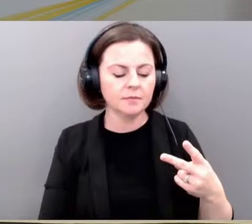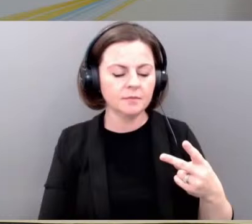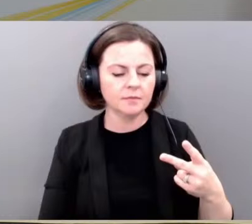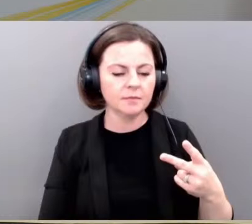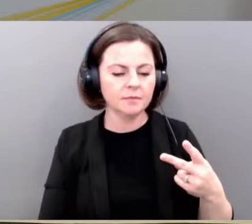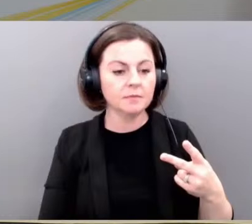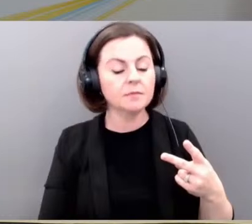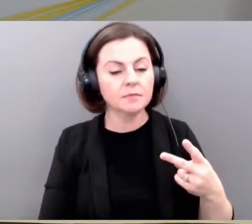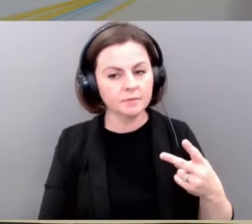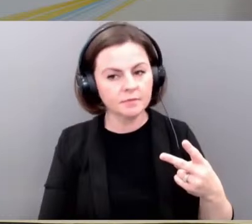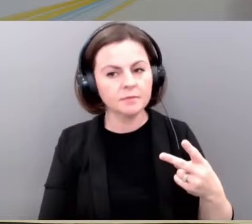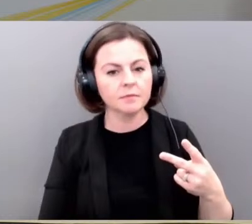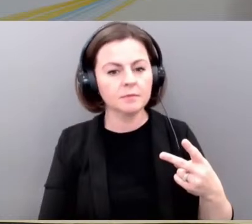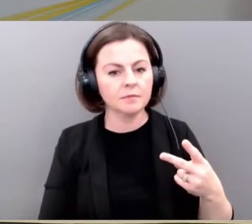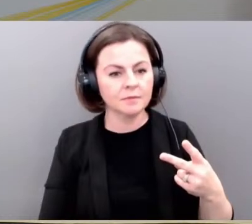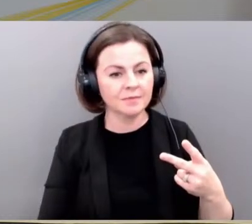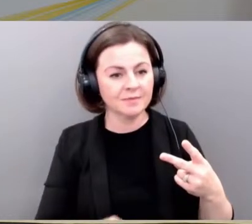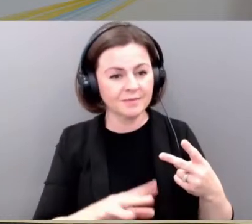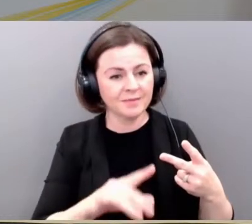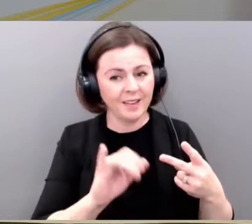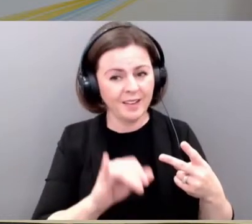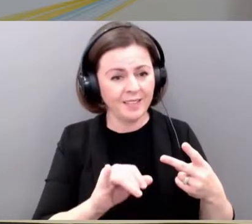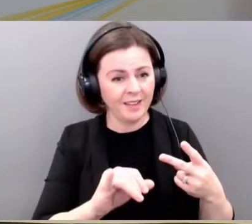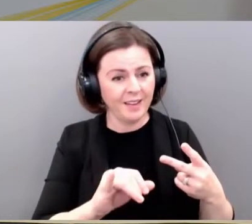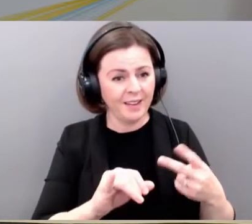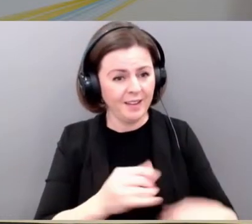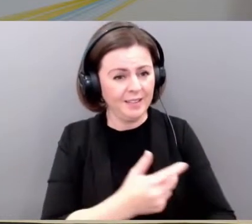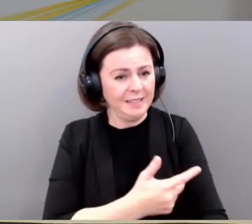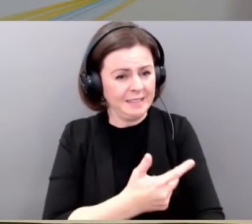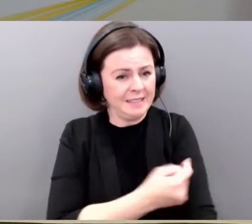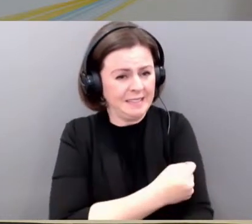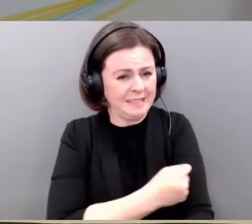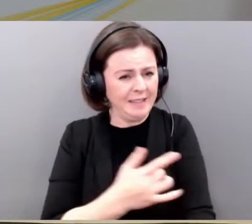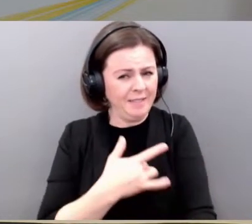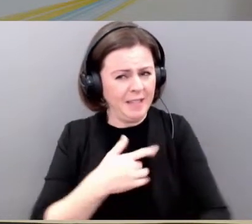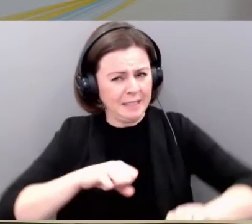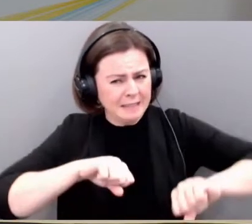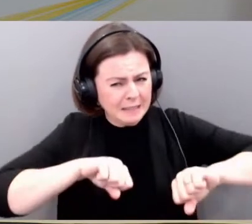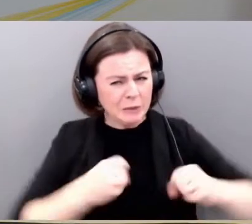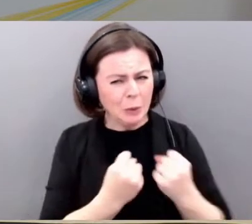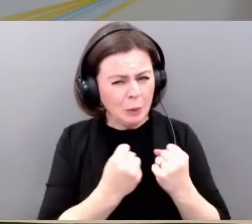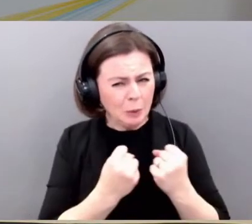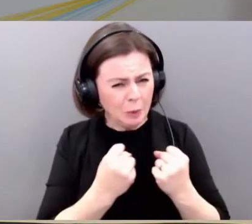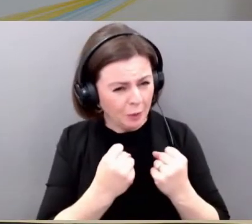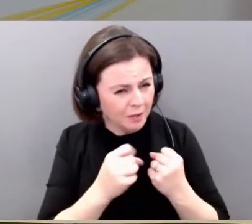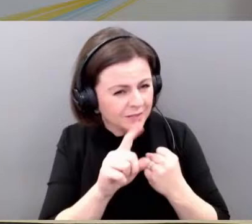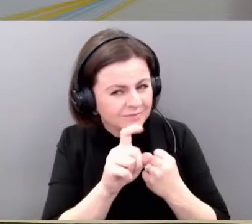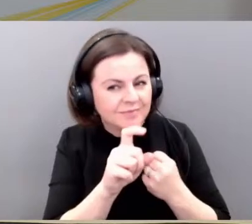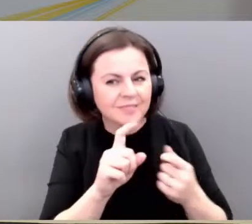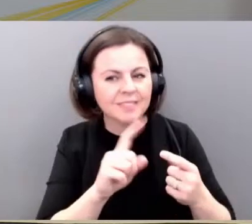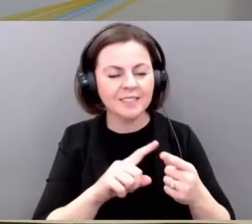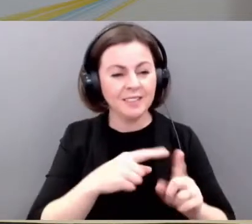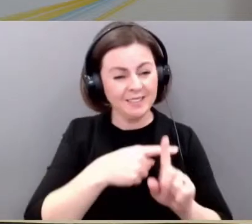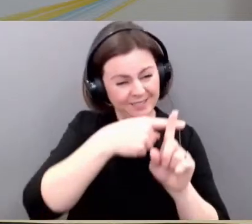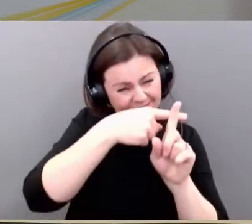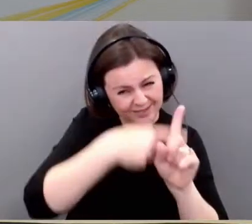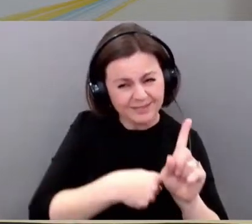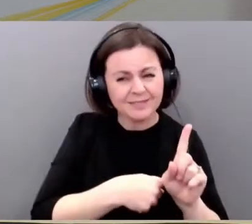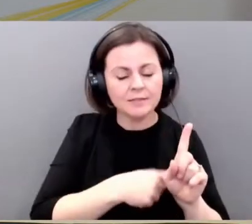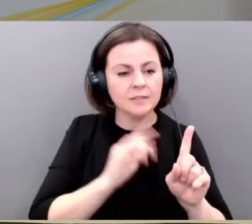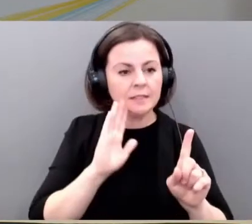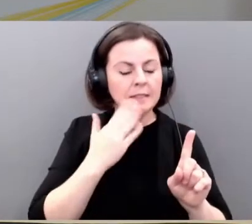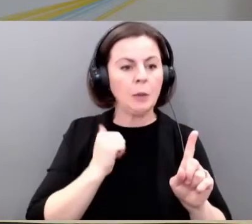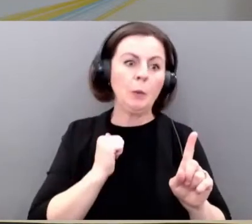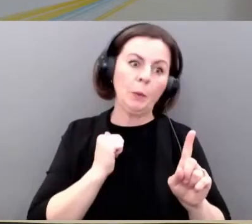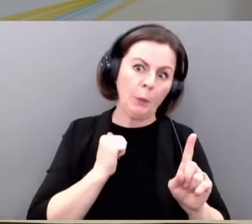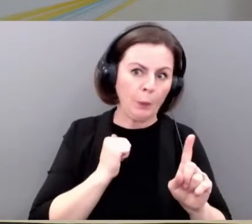is it a really cold dose that goes in your arm? If it has to be kept, it sounds like it's quite volatile